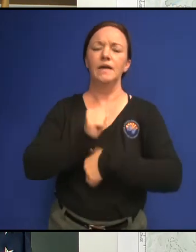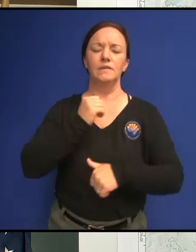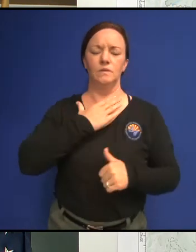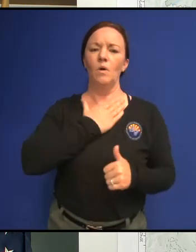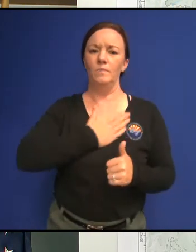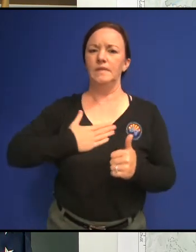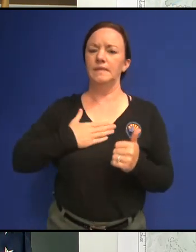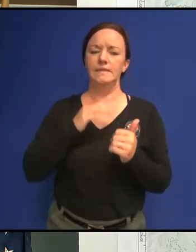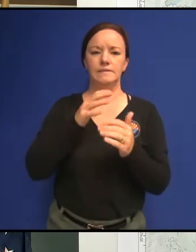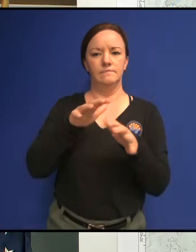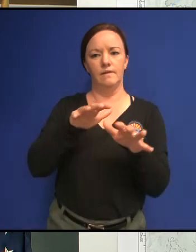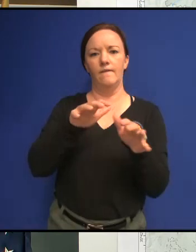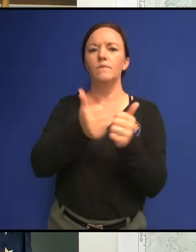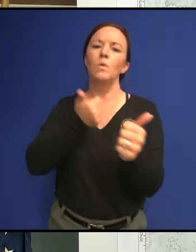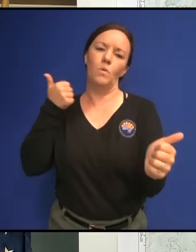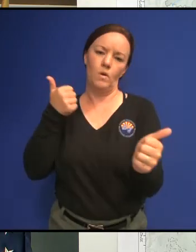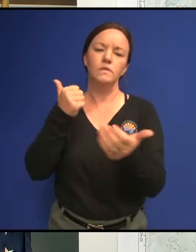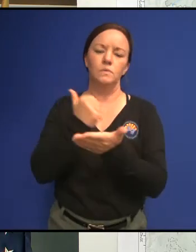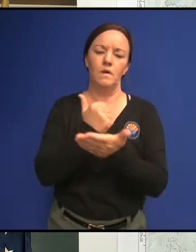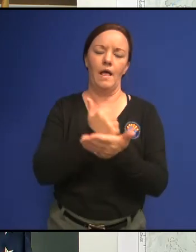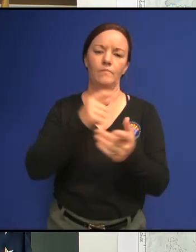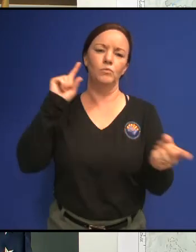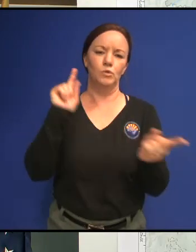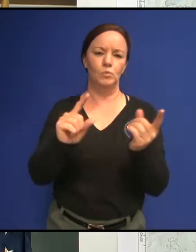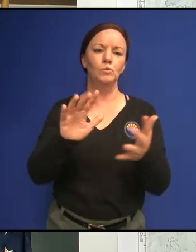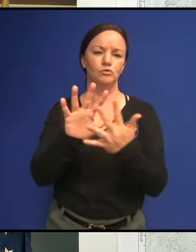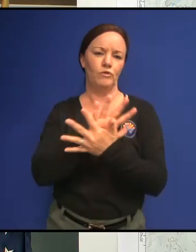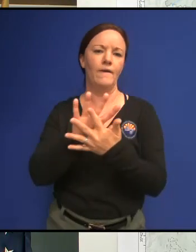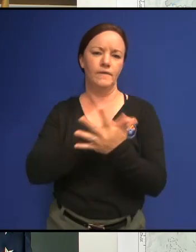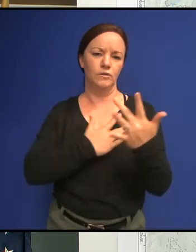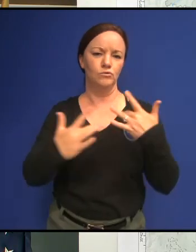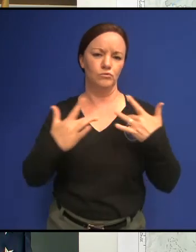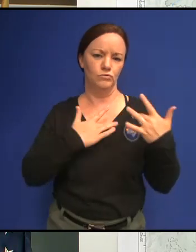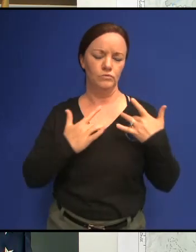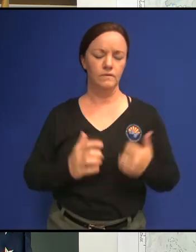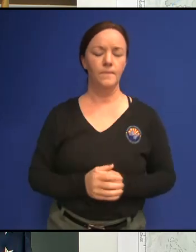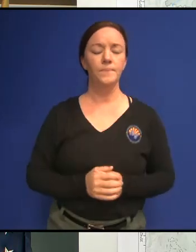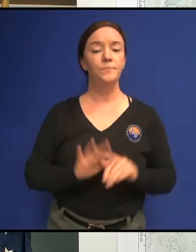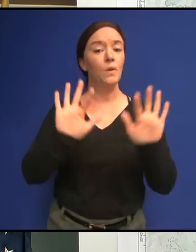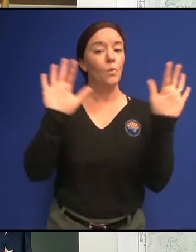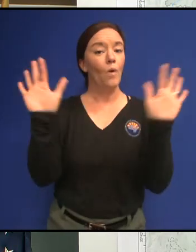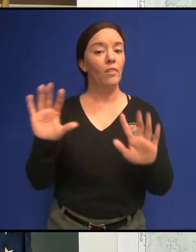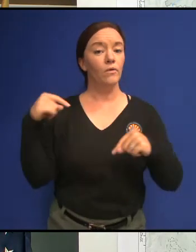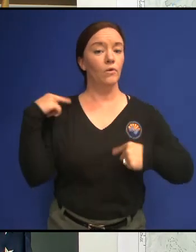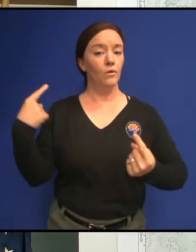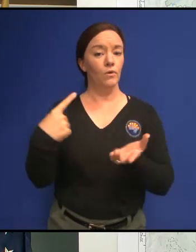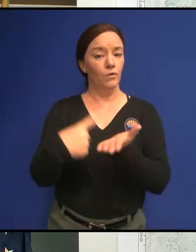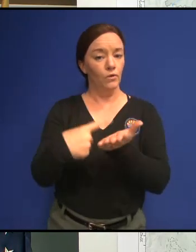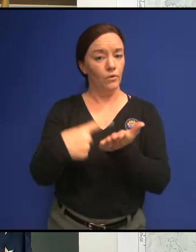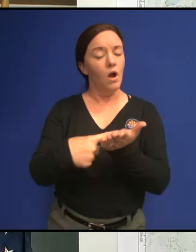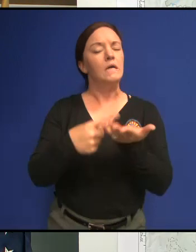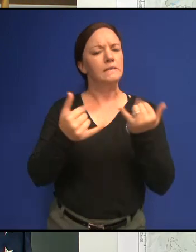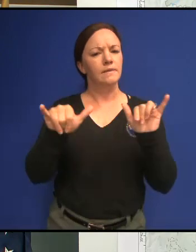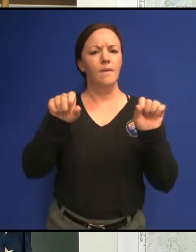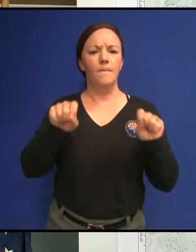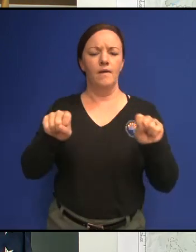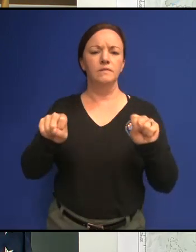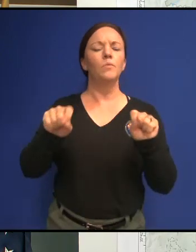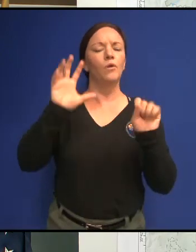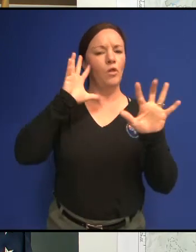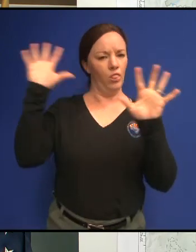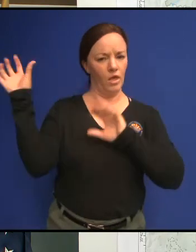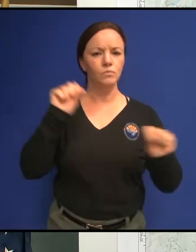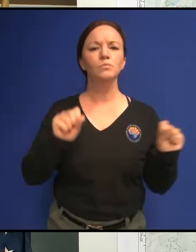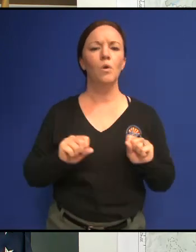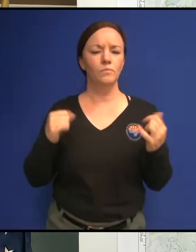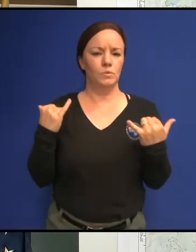that area. With the weather that we've been talking about, we still have that potential for thunderstorms today